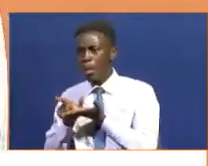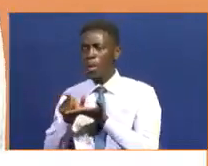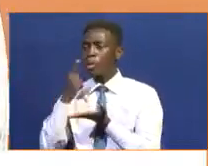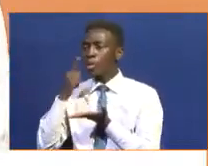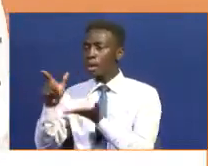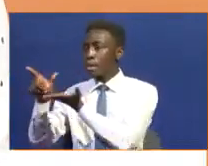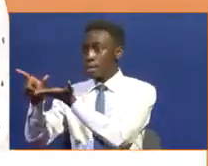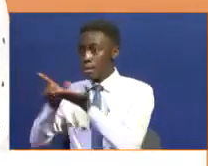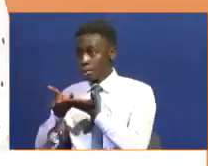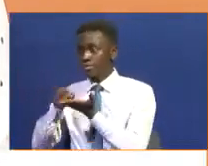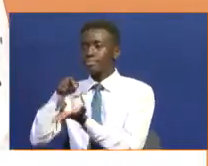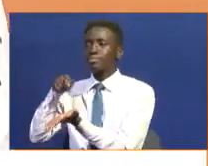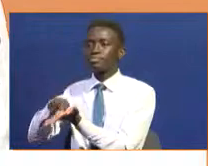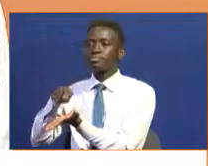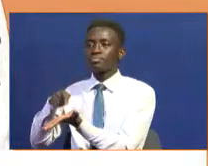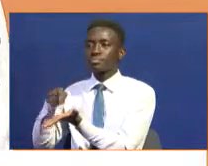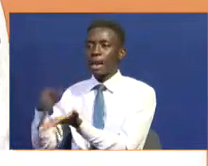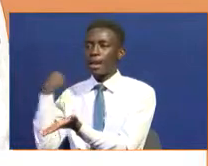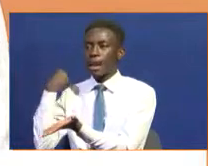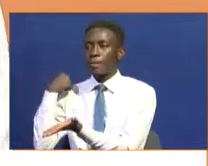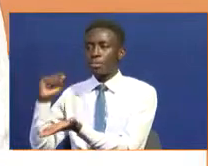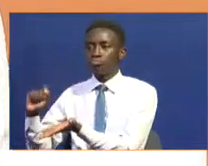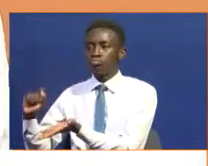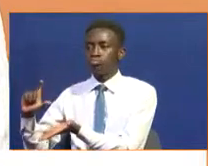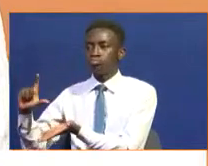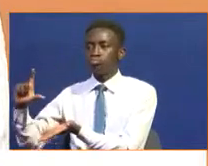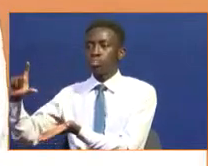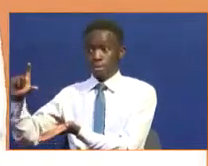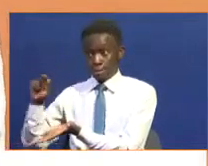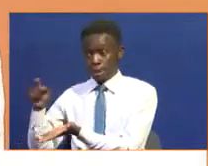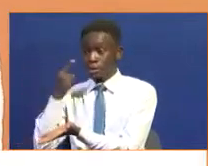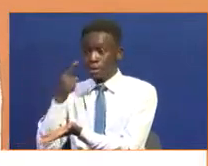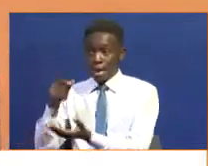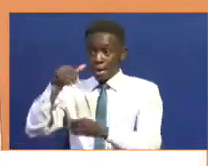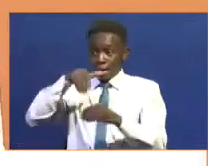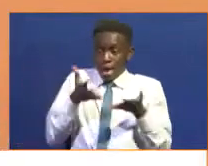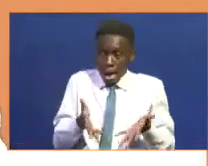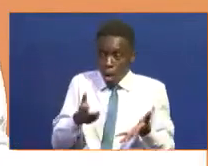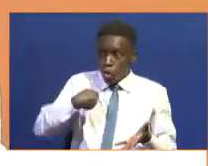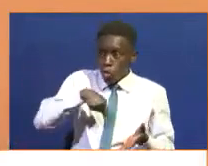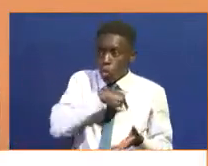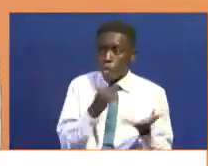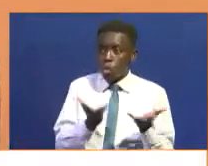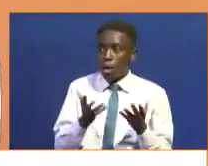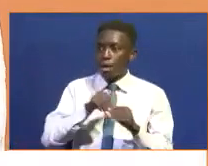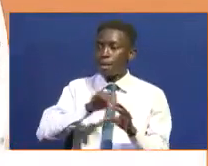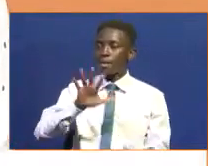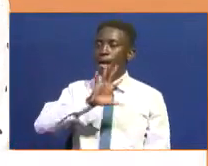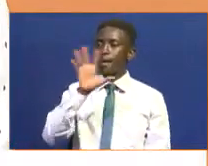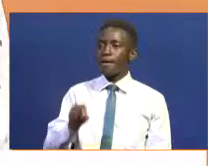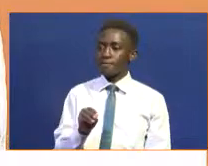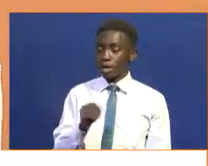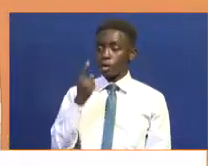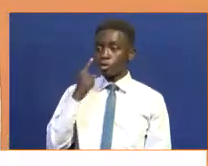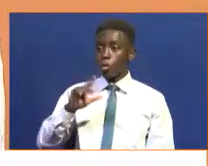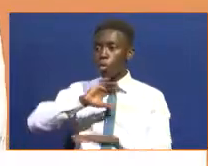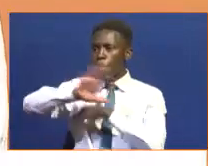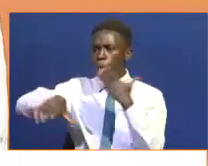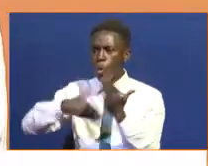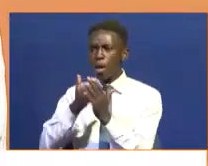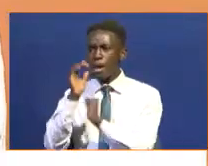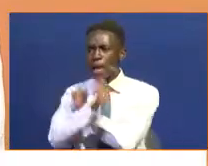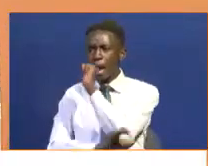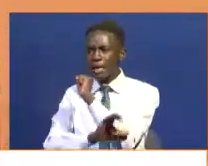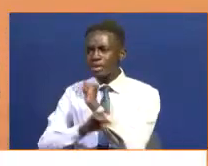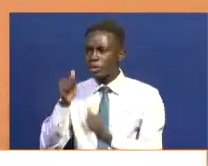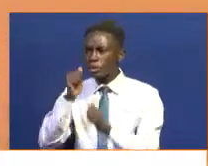burden. And we know already on the African continent, we are already, of all the countries that have defaulted